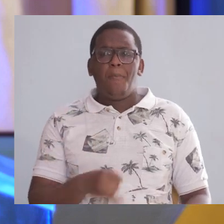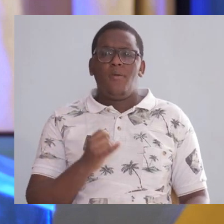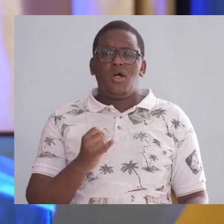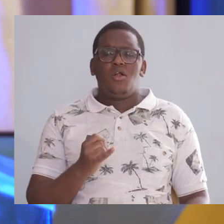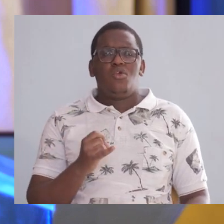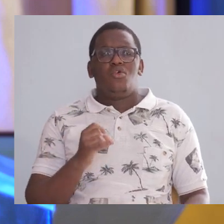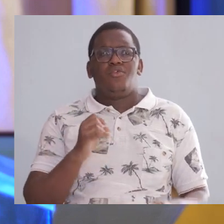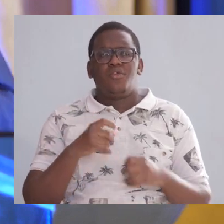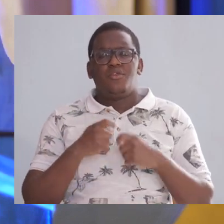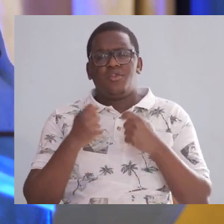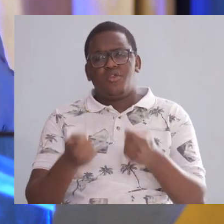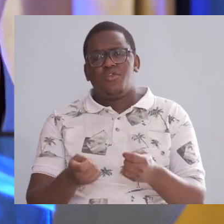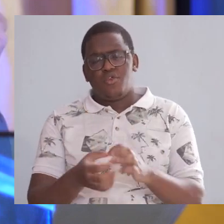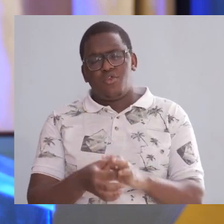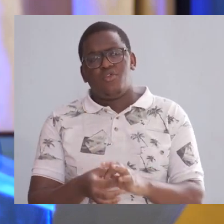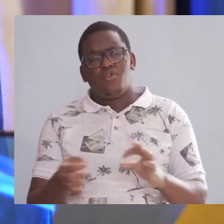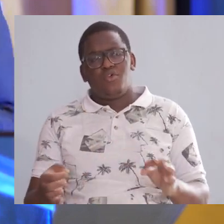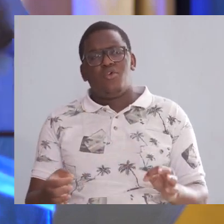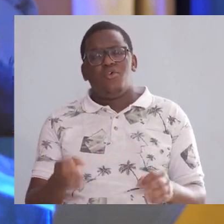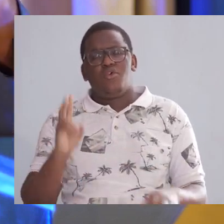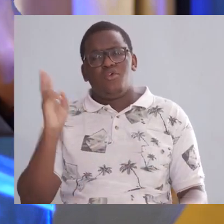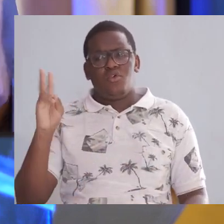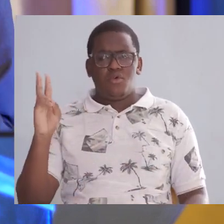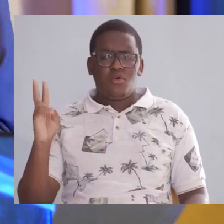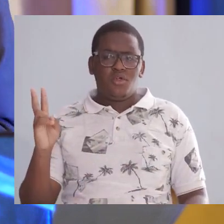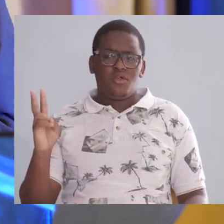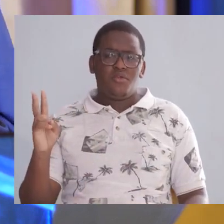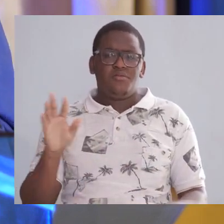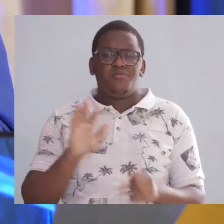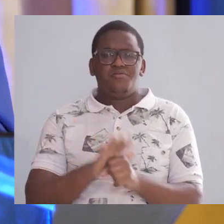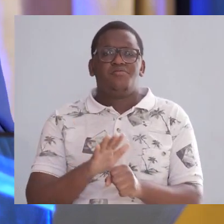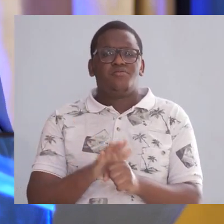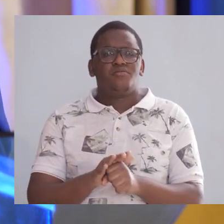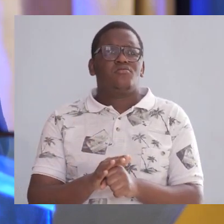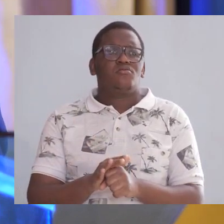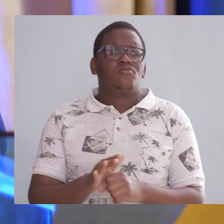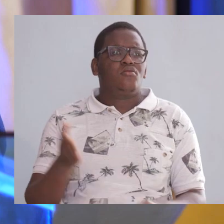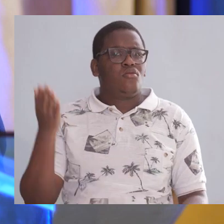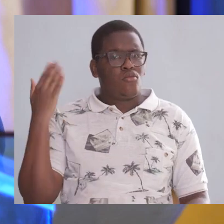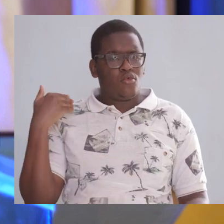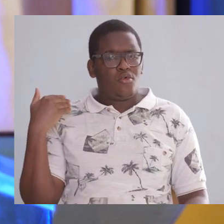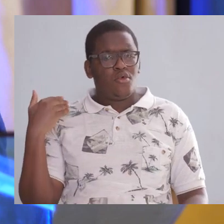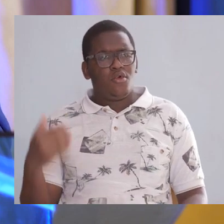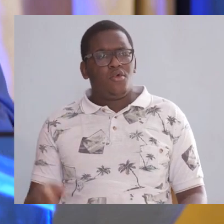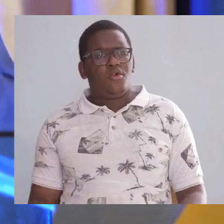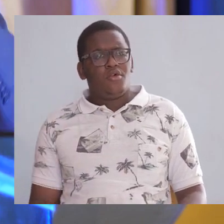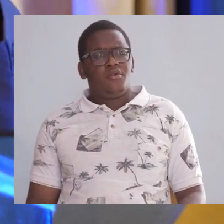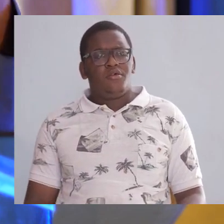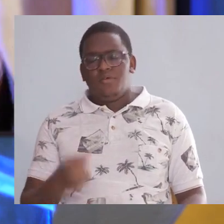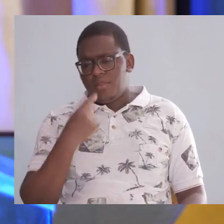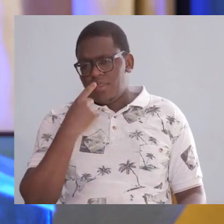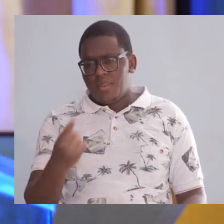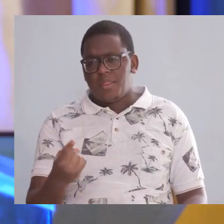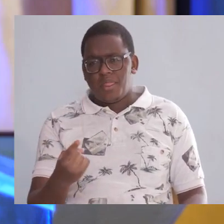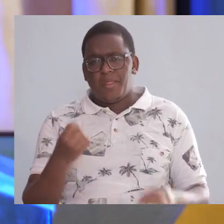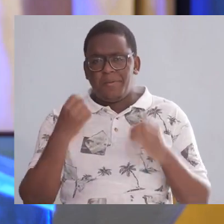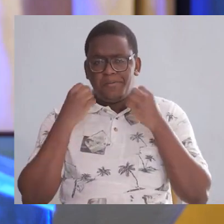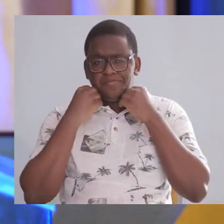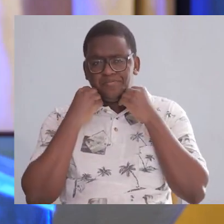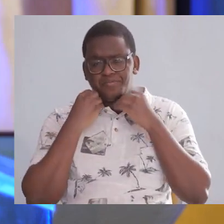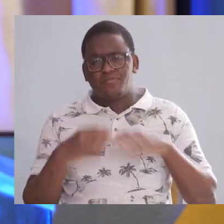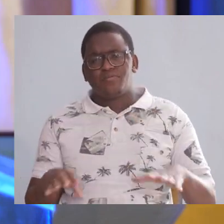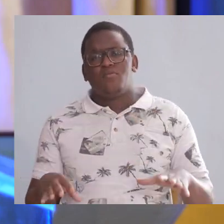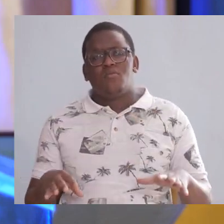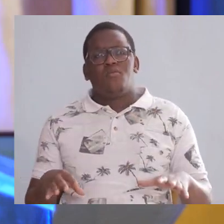Indeed, the Lord gave Job twice as much as he had before. And it says, now the Lord blessed the latter days of